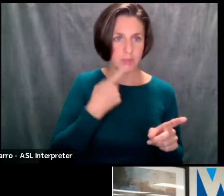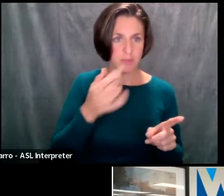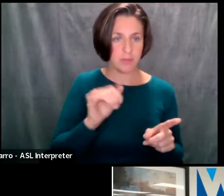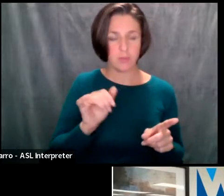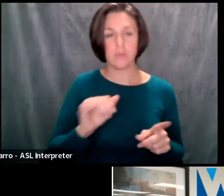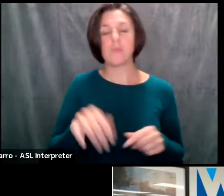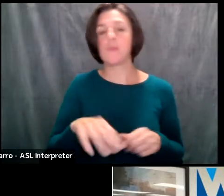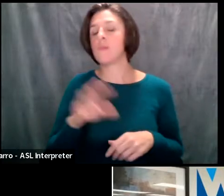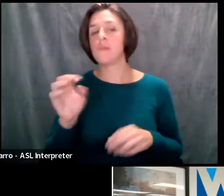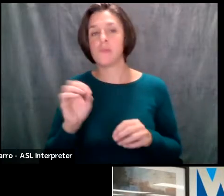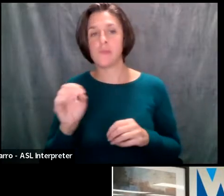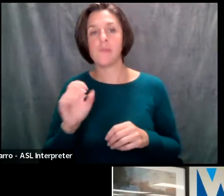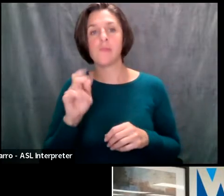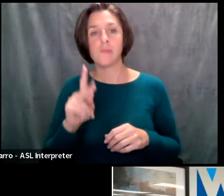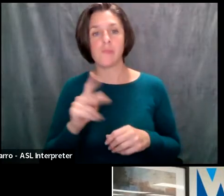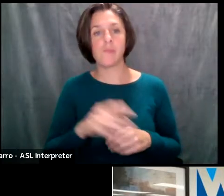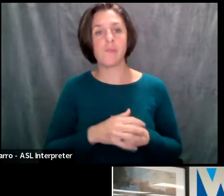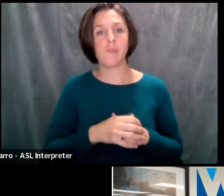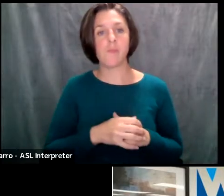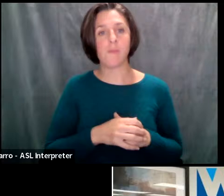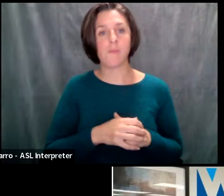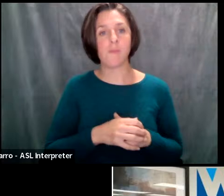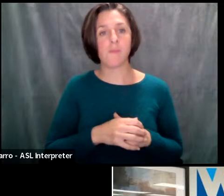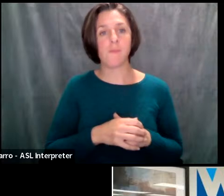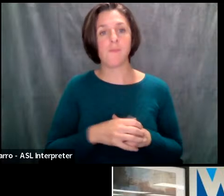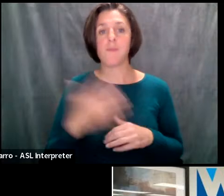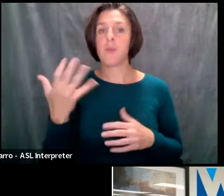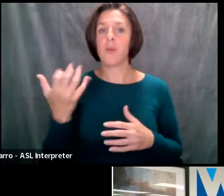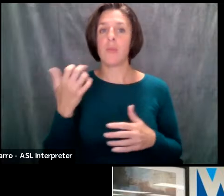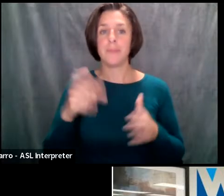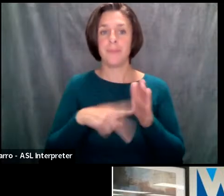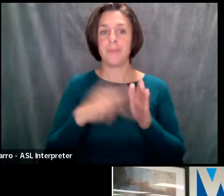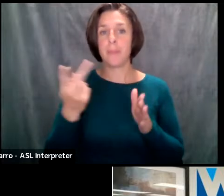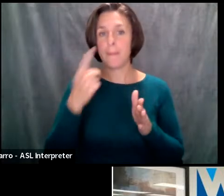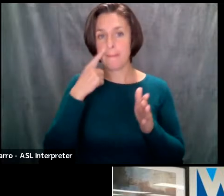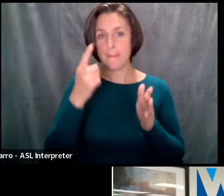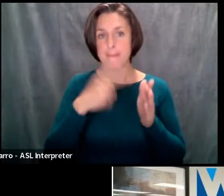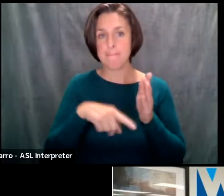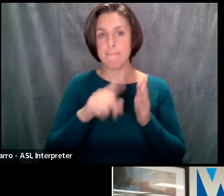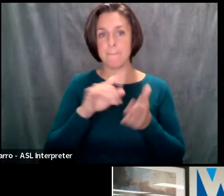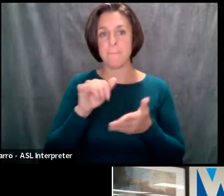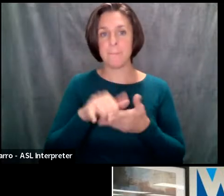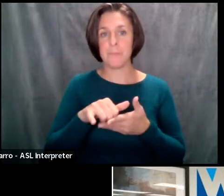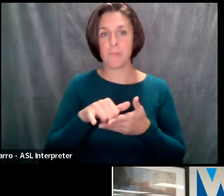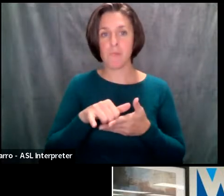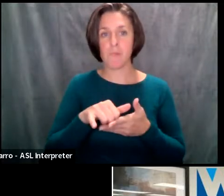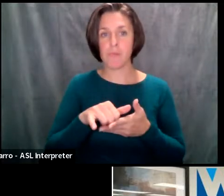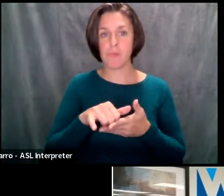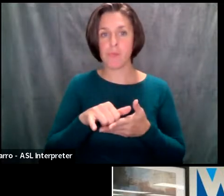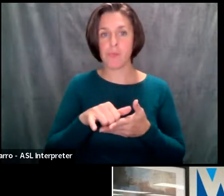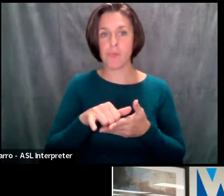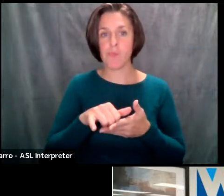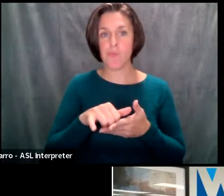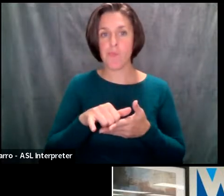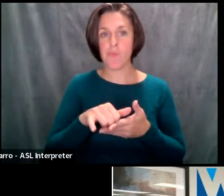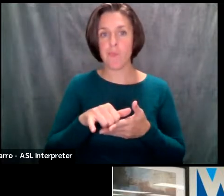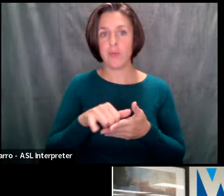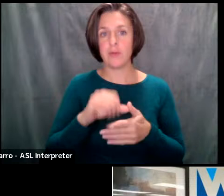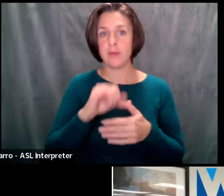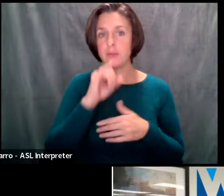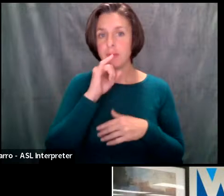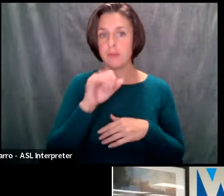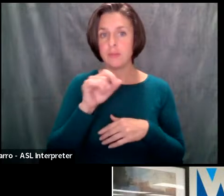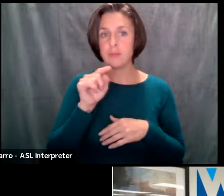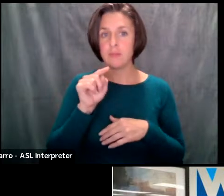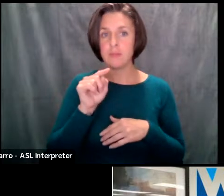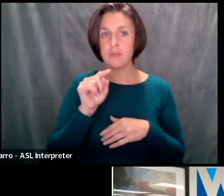Okay. Great. Go ahead. Okay, I just want to double check that, is this the